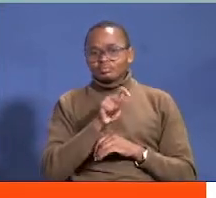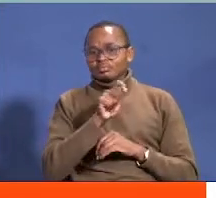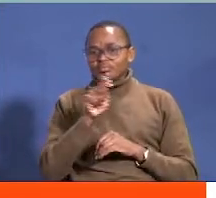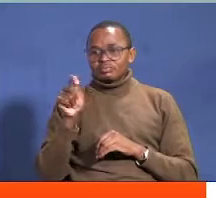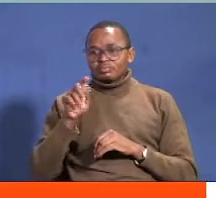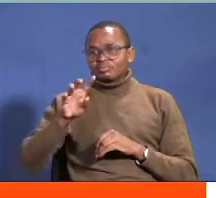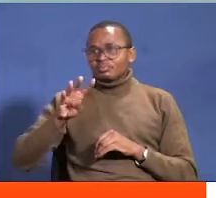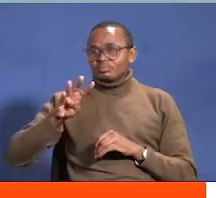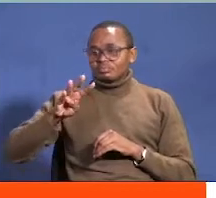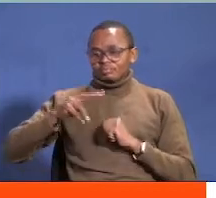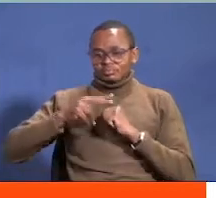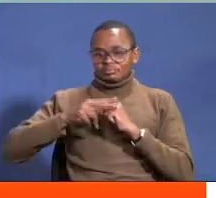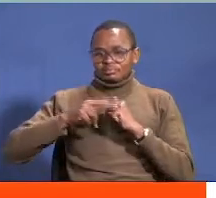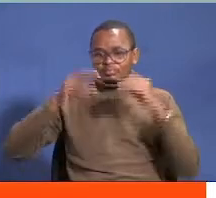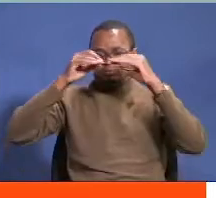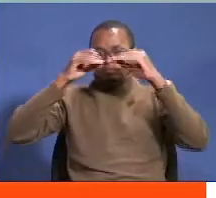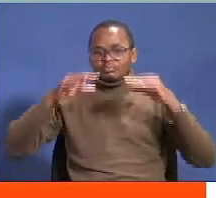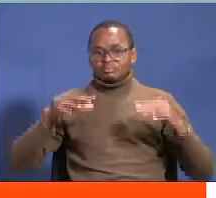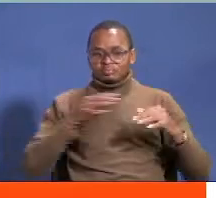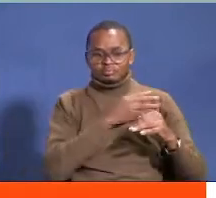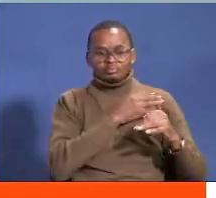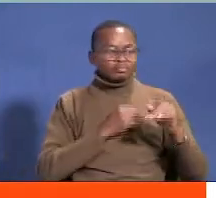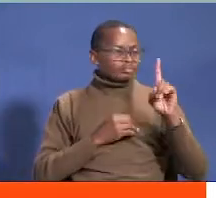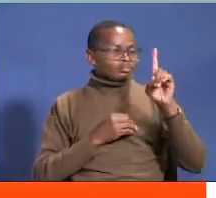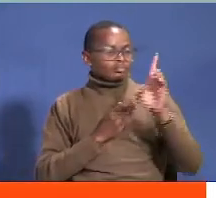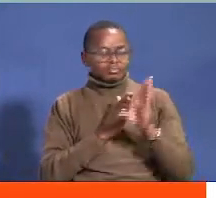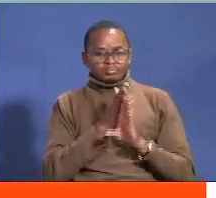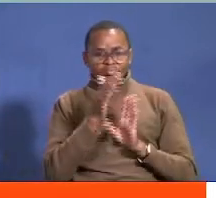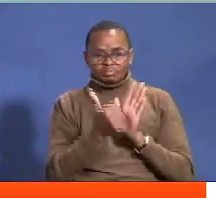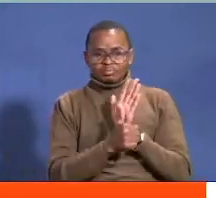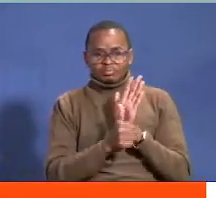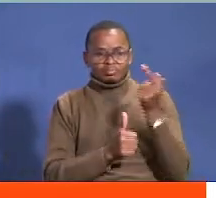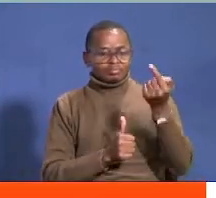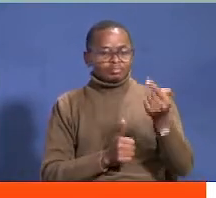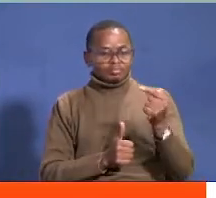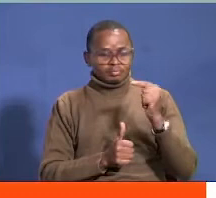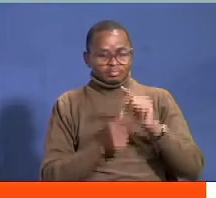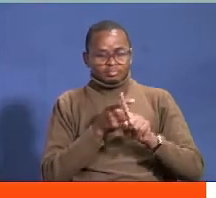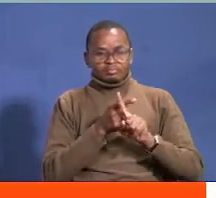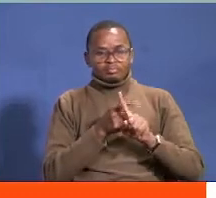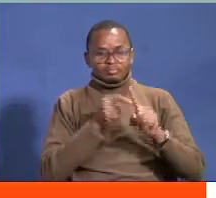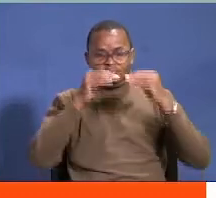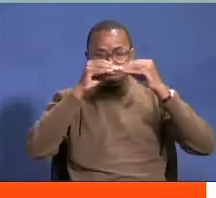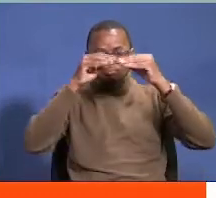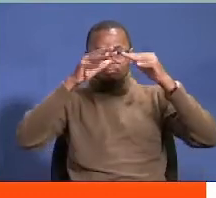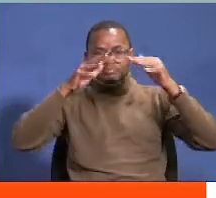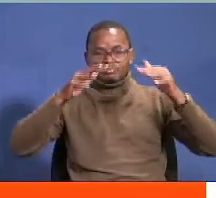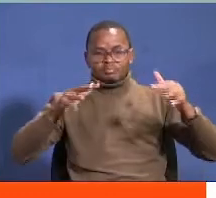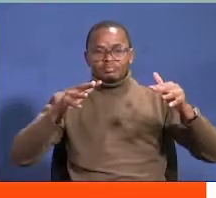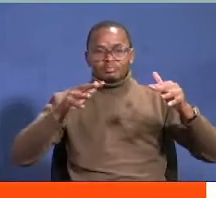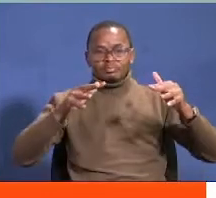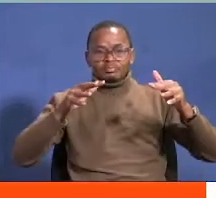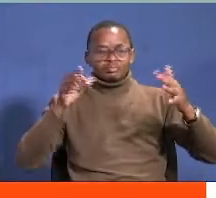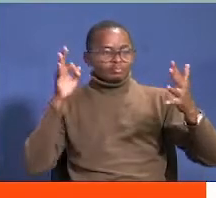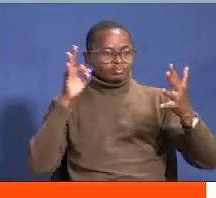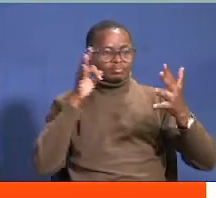the 47 counties, the devolved units. And one of the major problems that was coming in from the devolved units is that they were